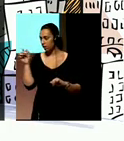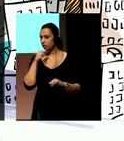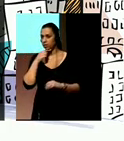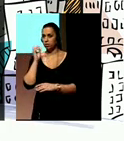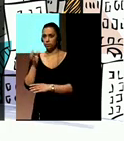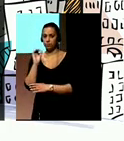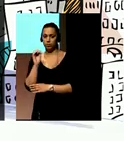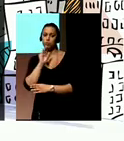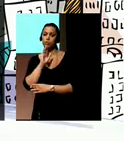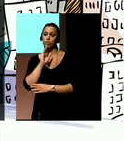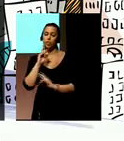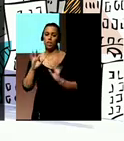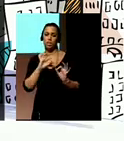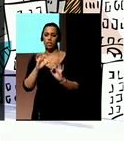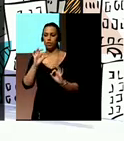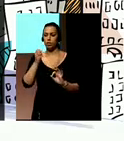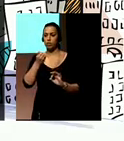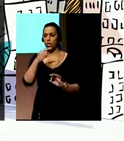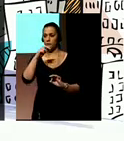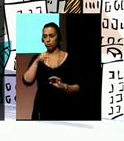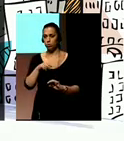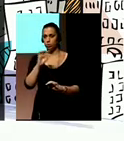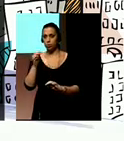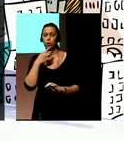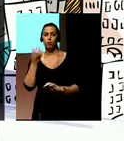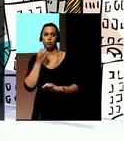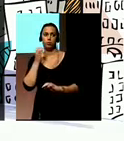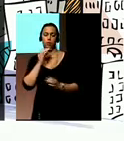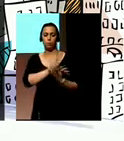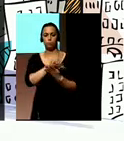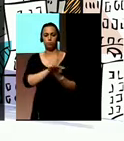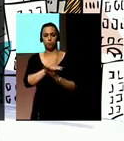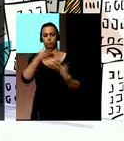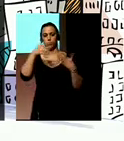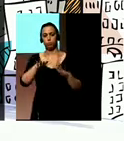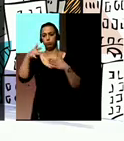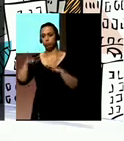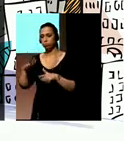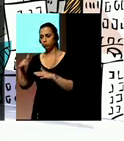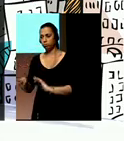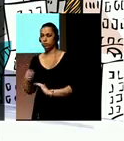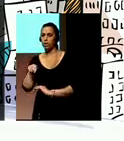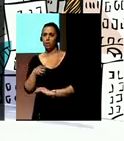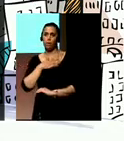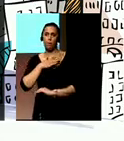Just remember the intervention in Grasse, in Sagunto.